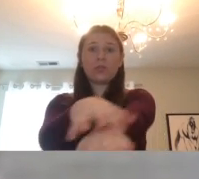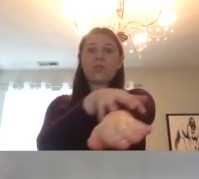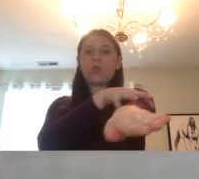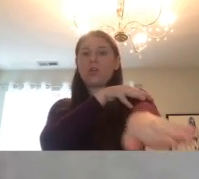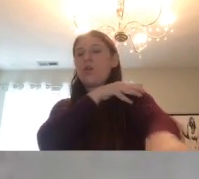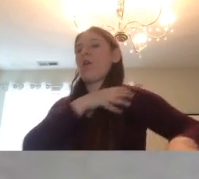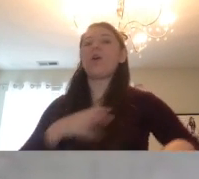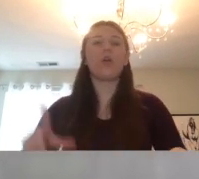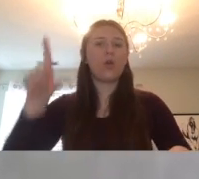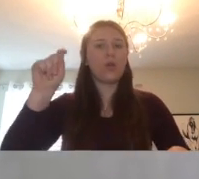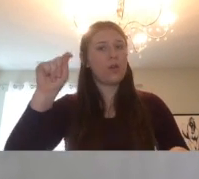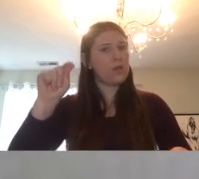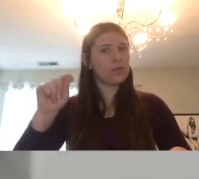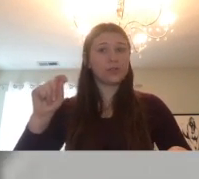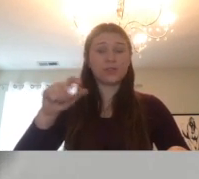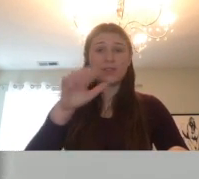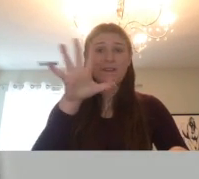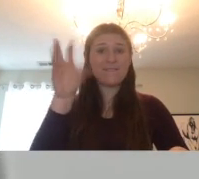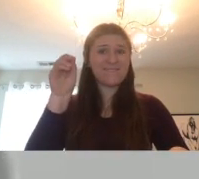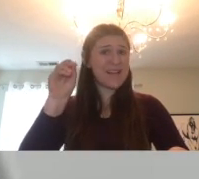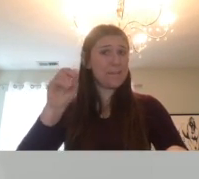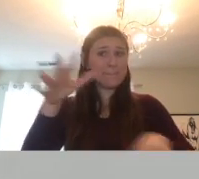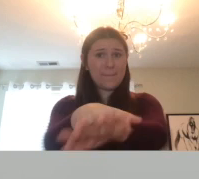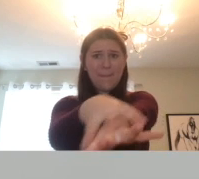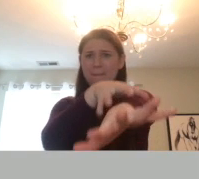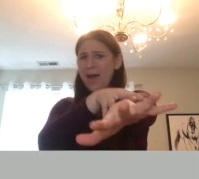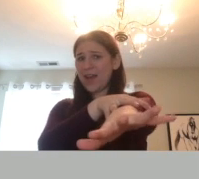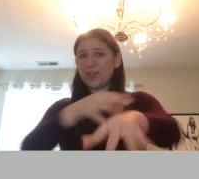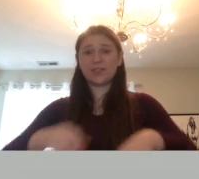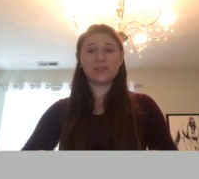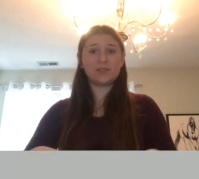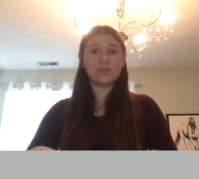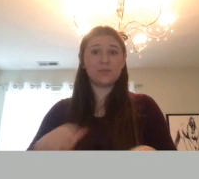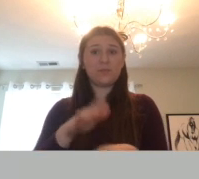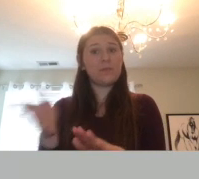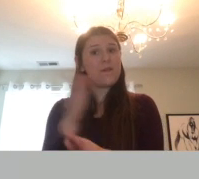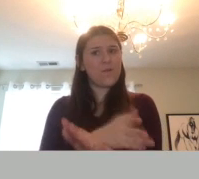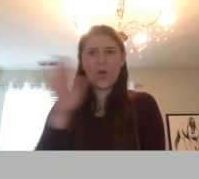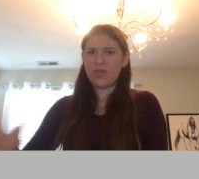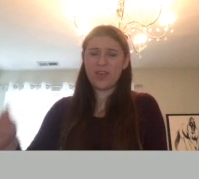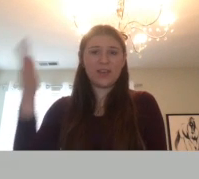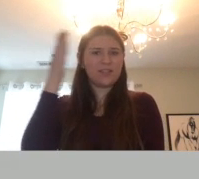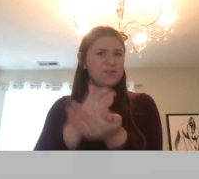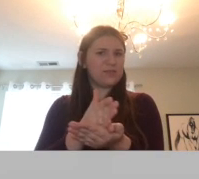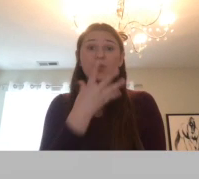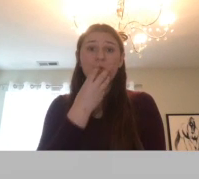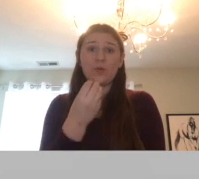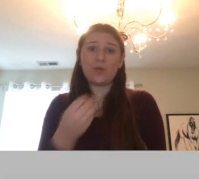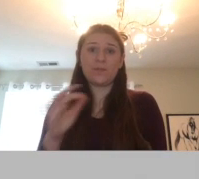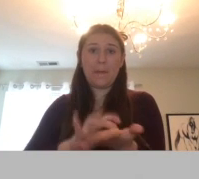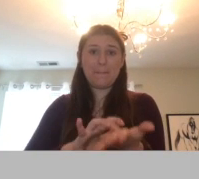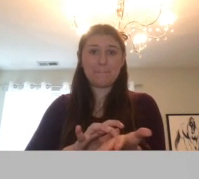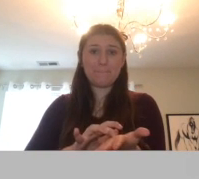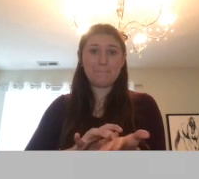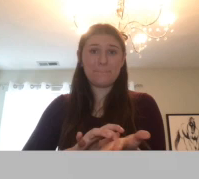frozen serum for 20 minutes. Then the dogs and musher would return to running on the trail. Shannon's team managed